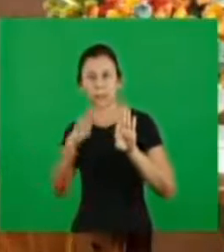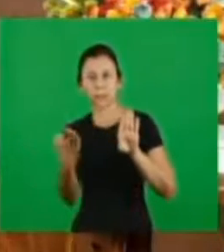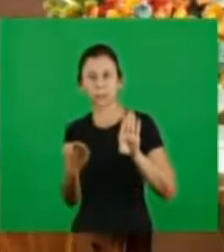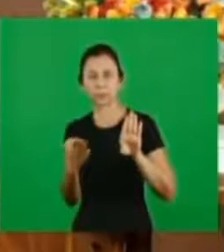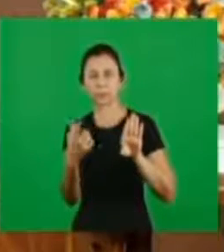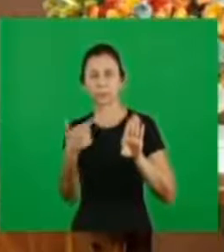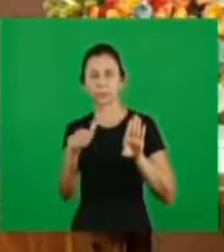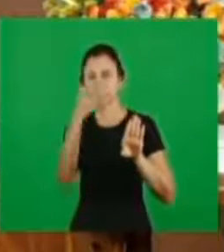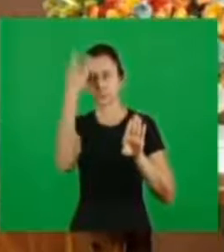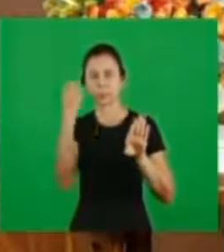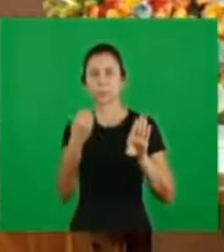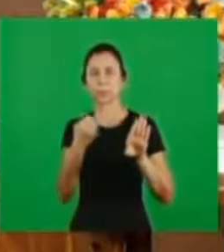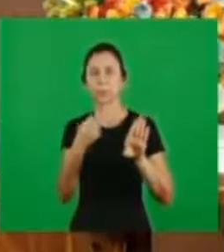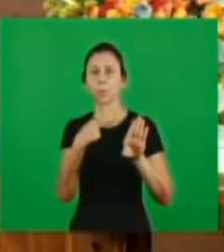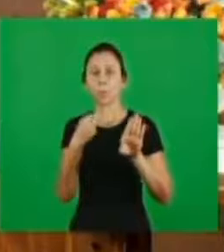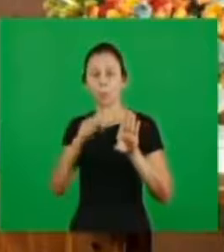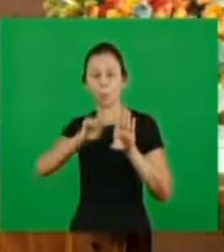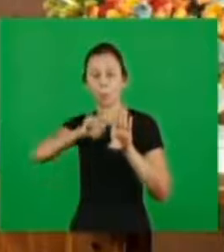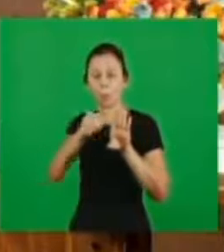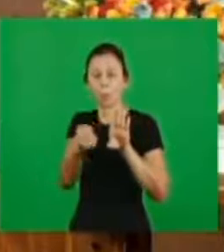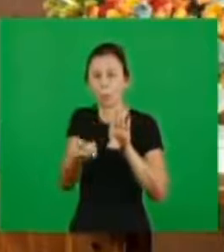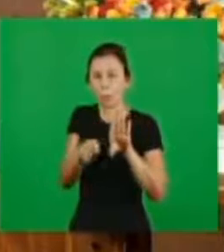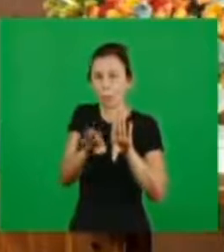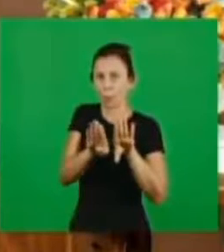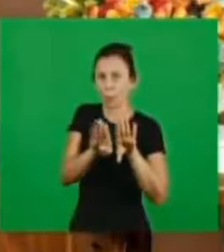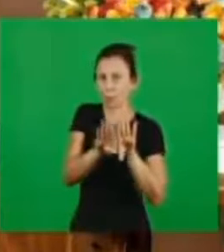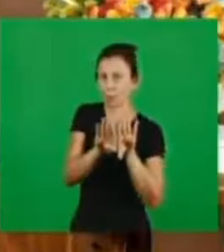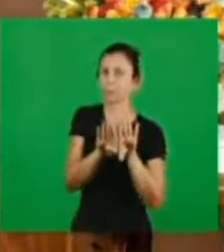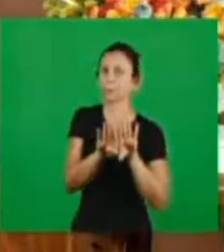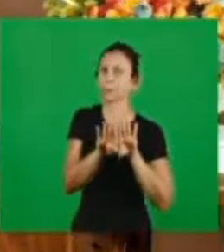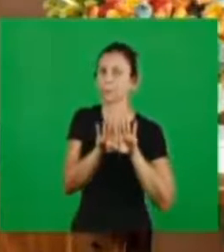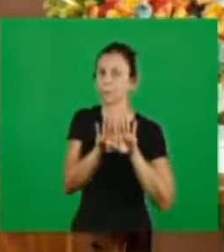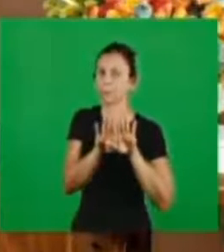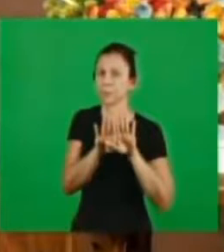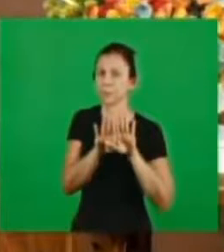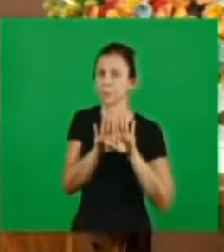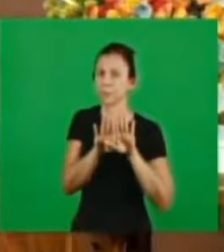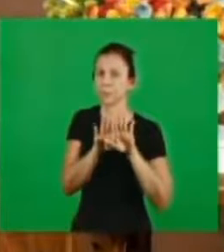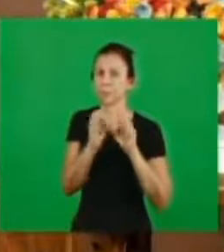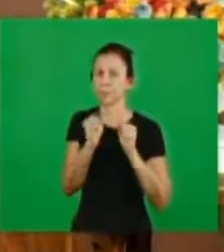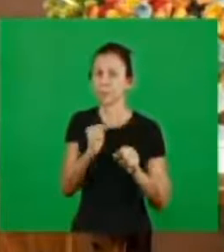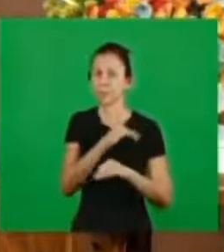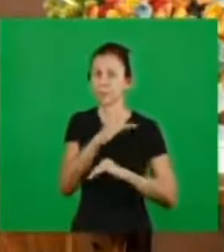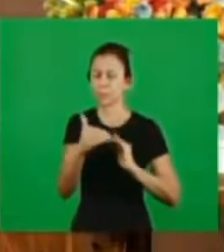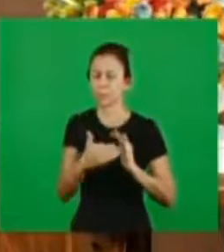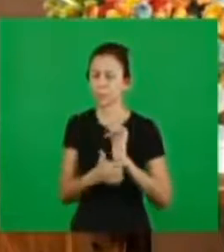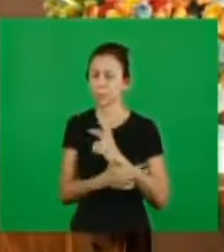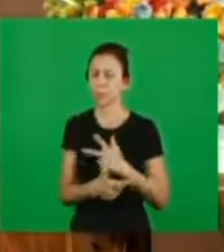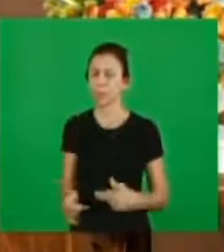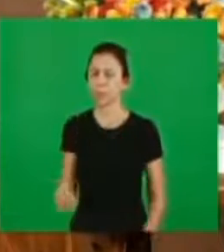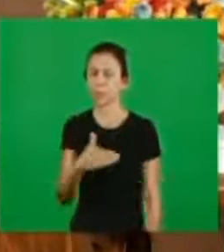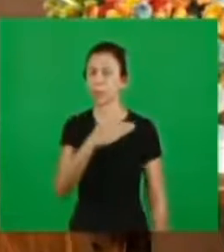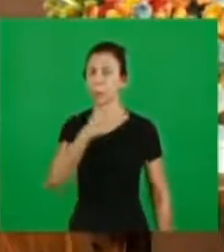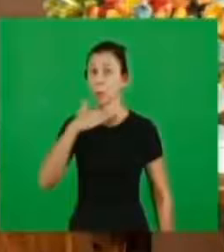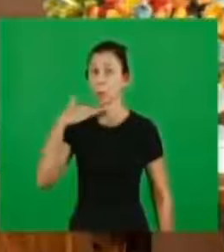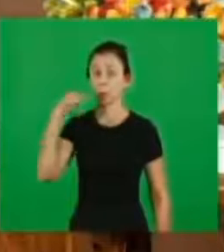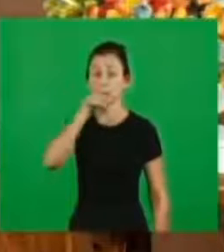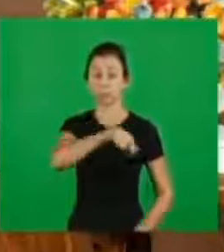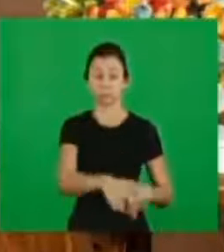one shuts. So all the power to guide all things.